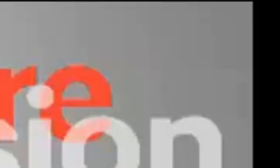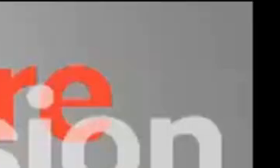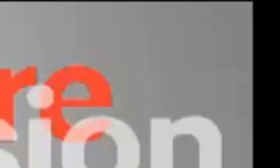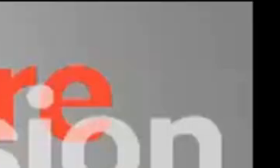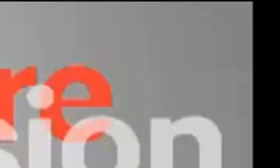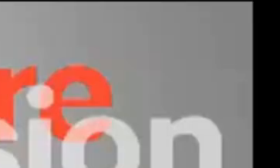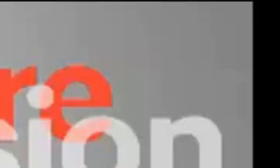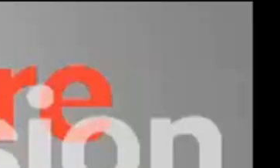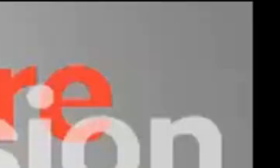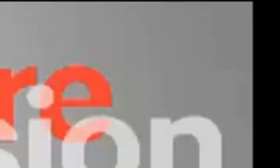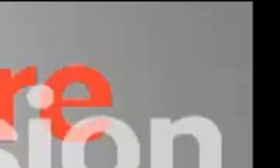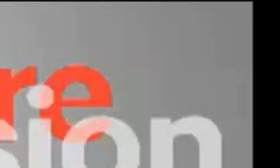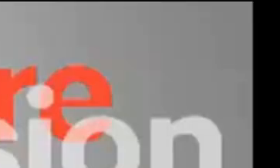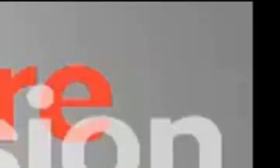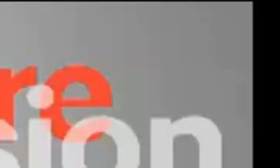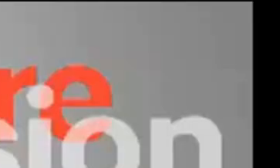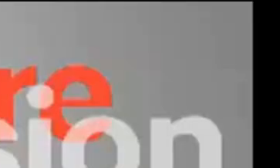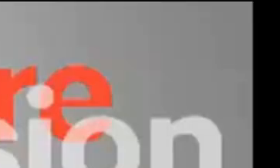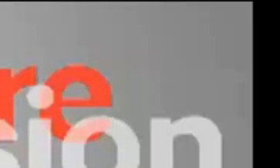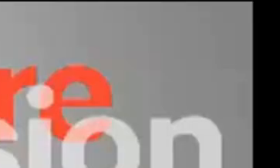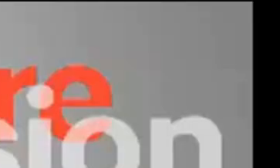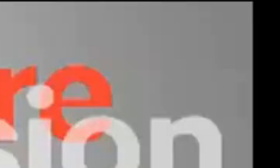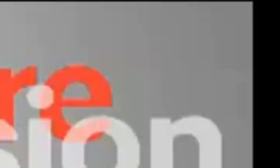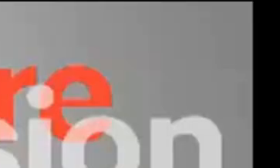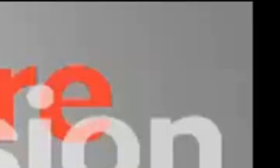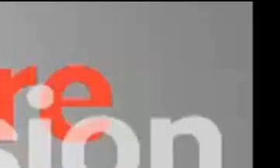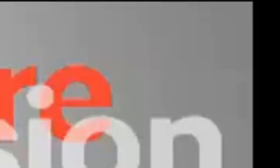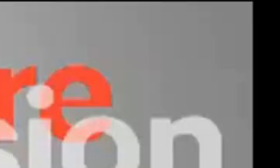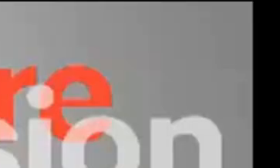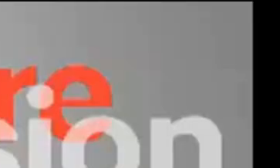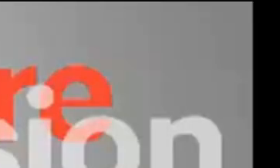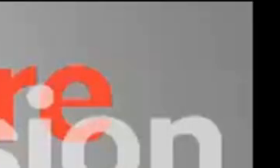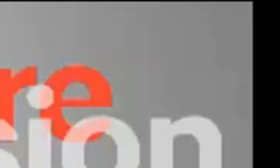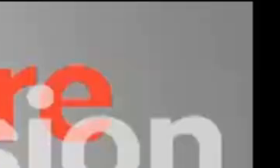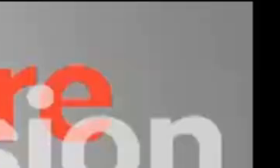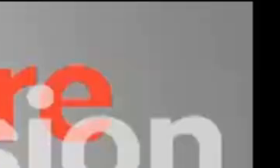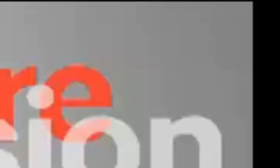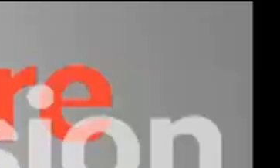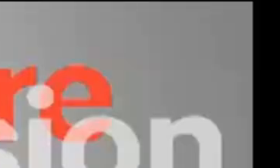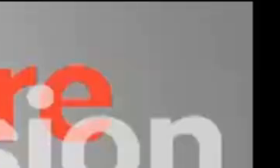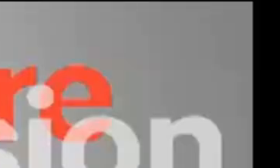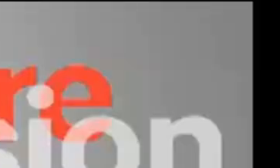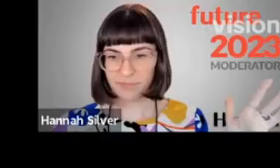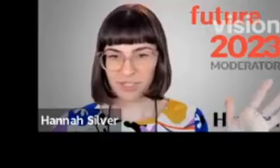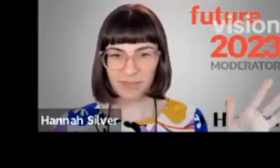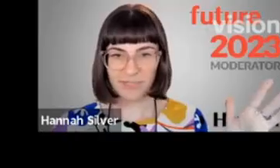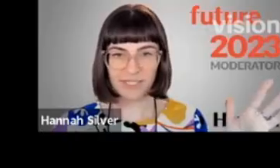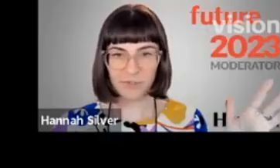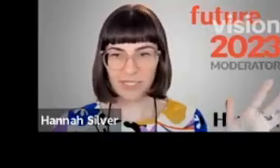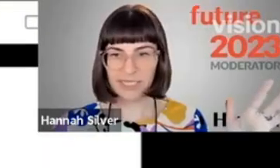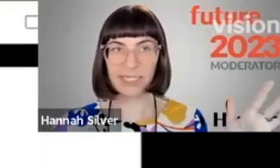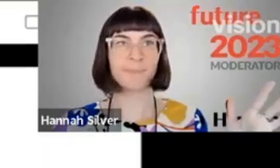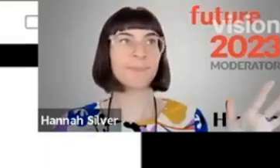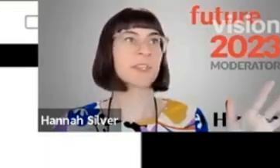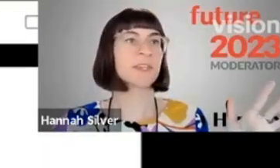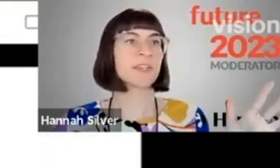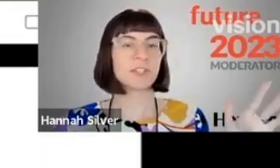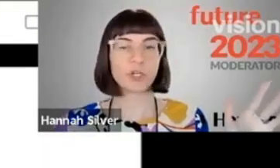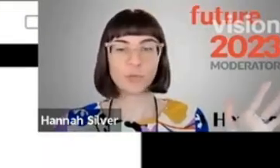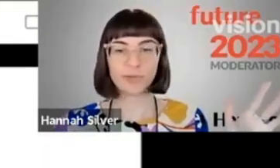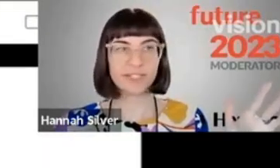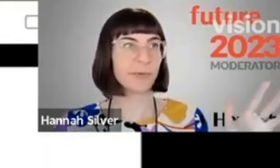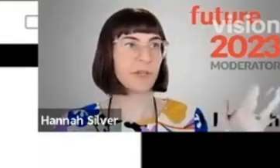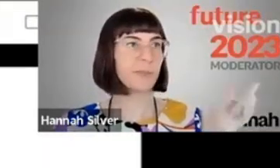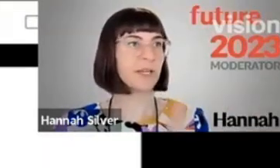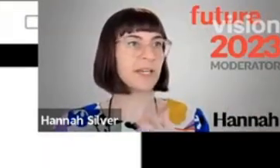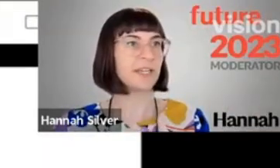What I want to do is, now is your chance to revisit your annotate tool. So I'm sharing my screen.